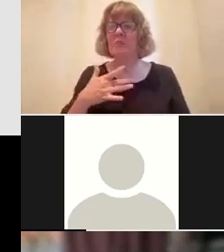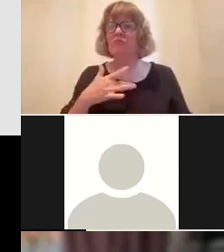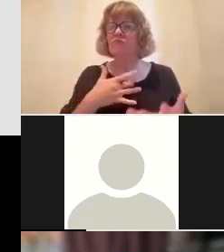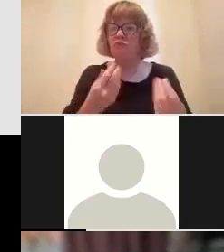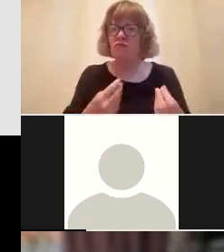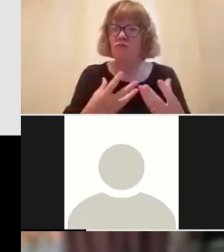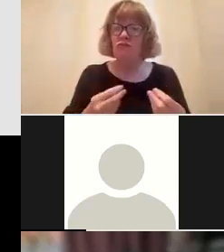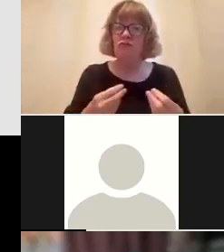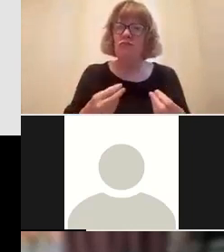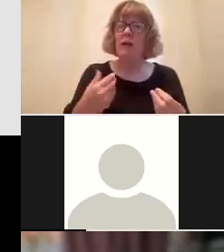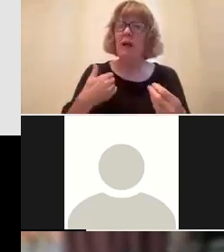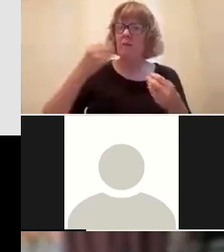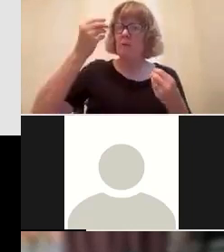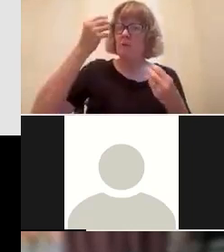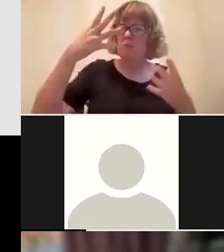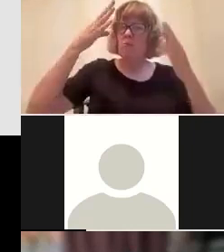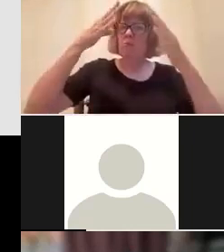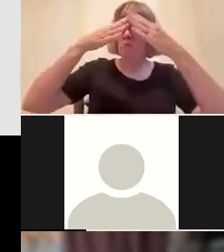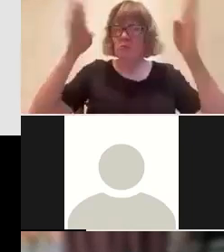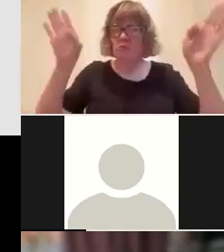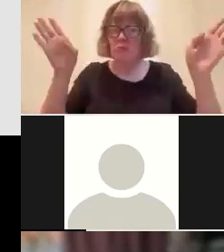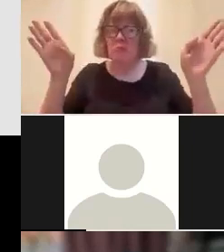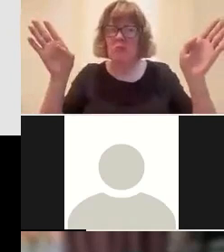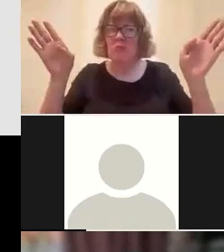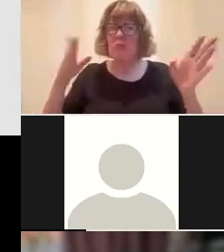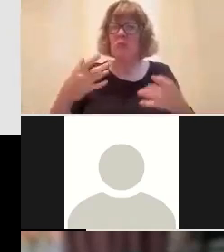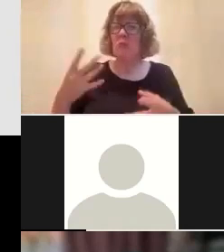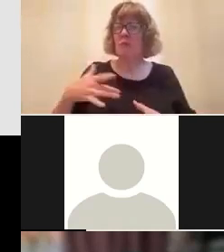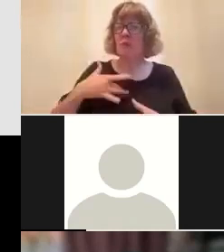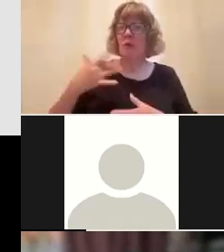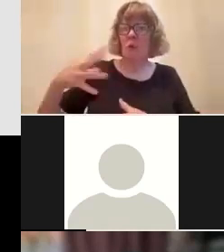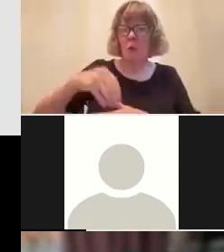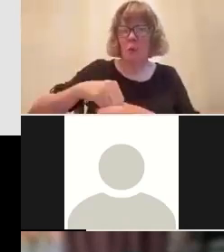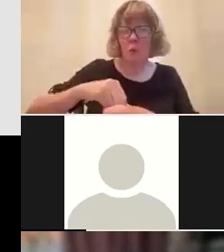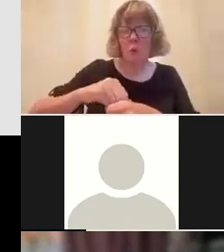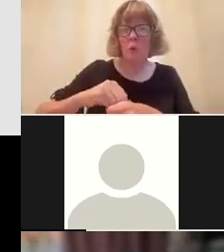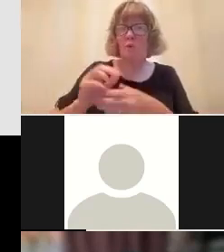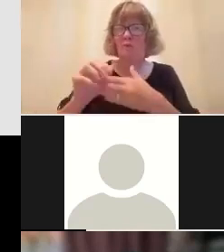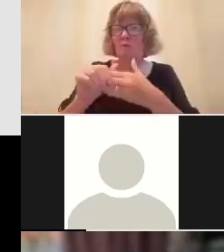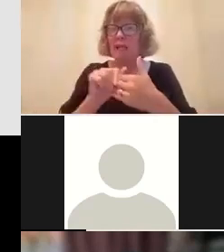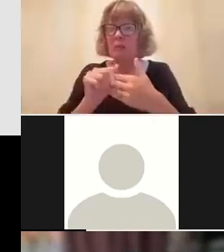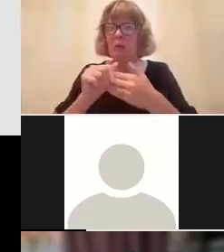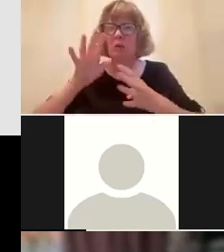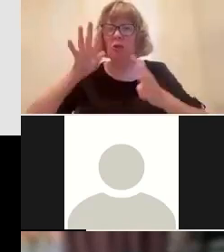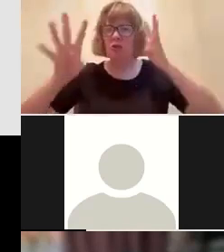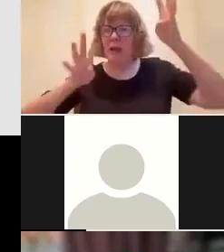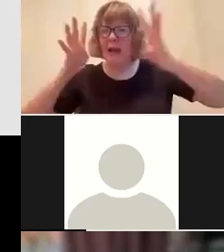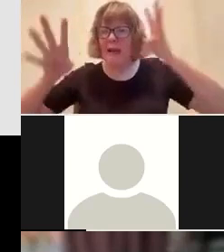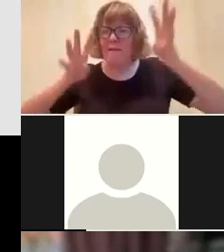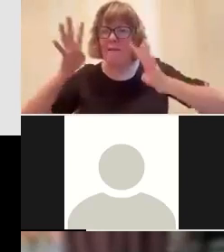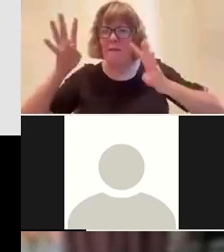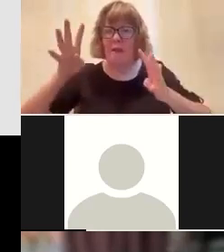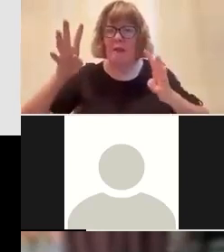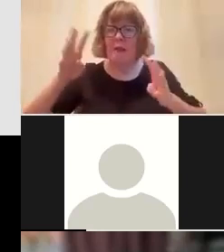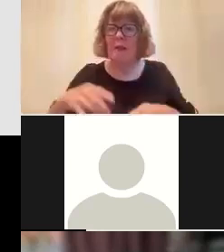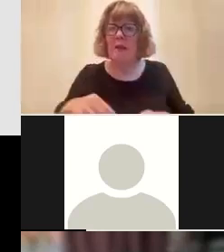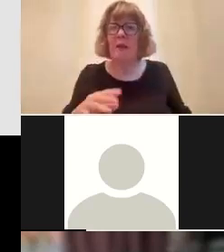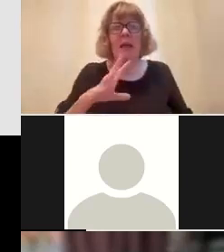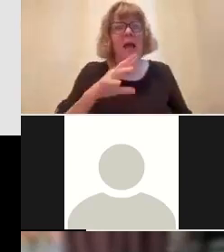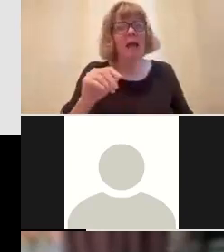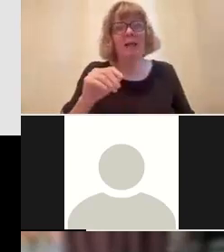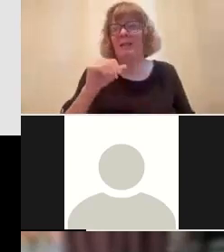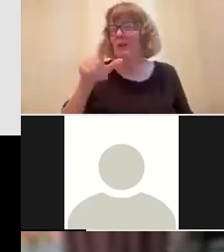informed, open-minded, inclusive, flexible, and creative. But what they're not